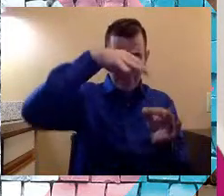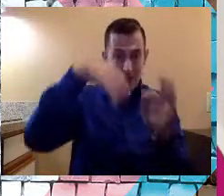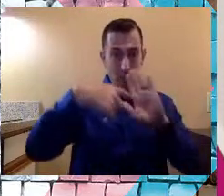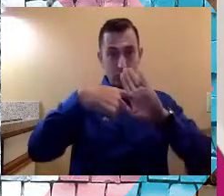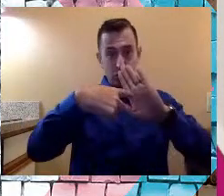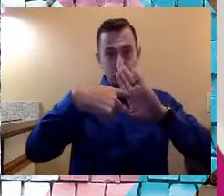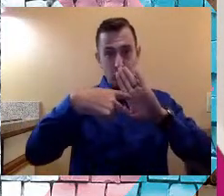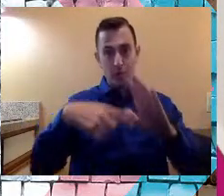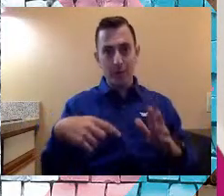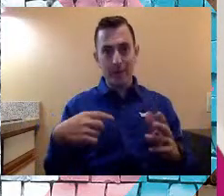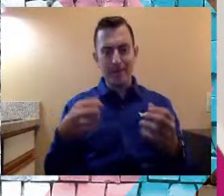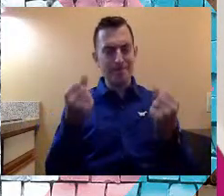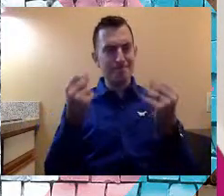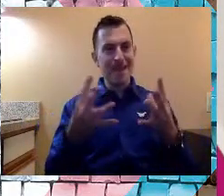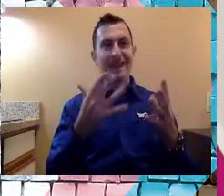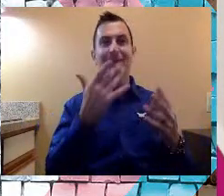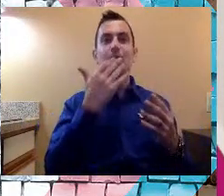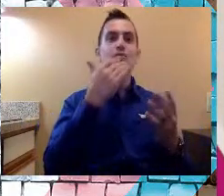lots of rainbow colors.